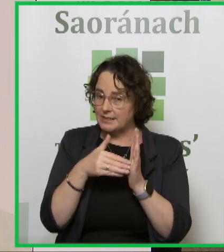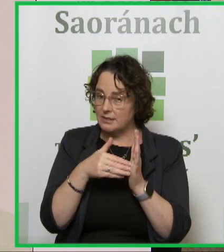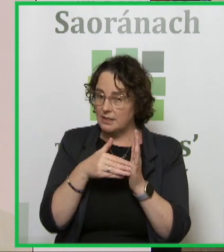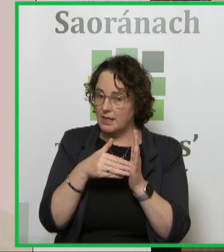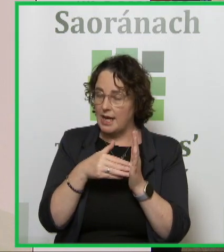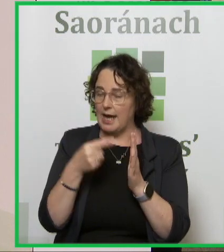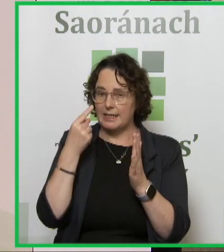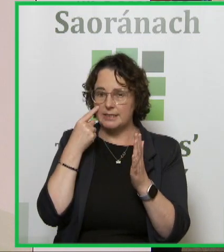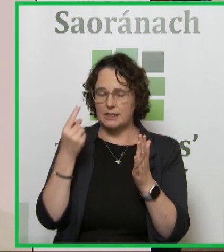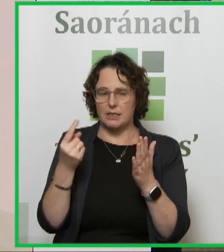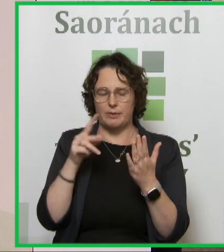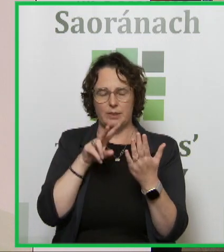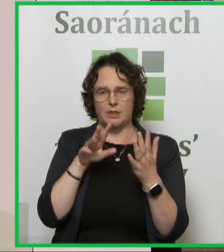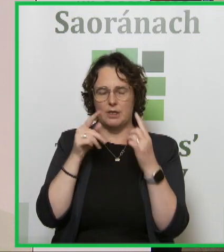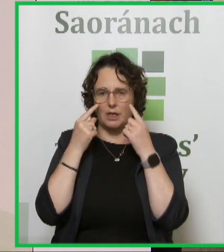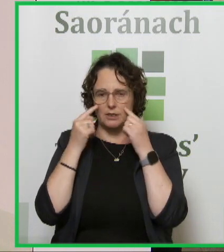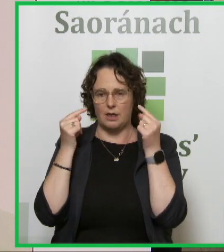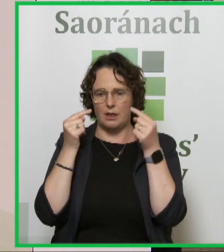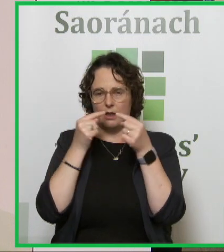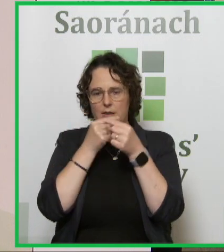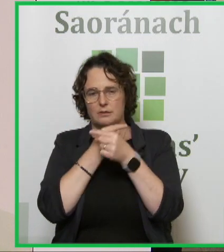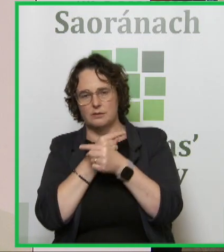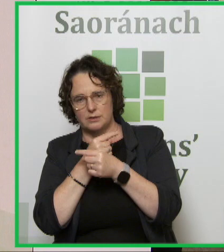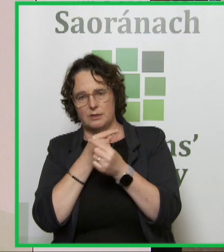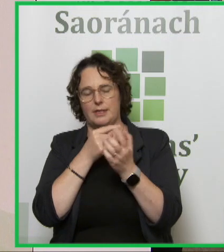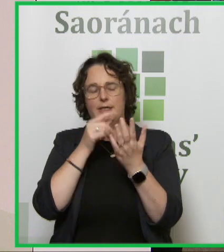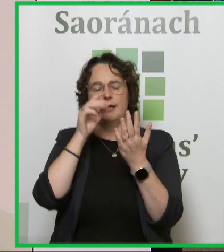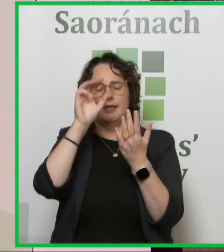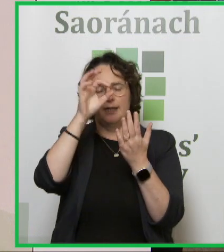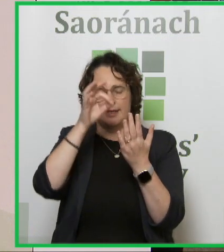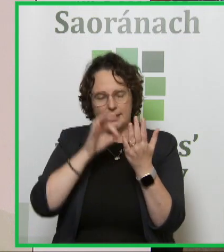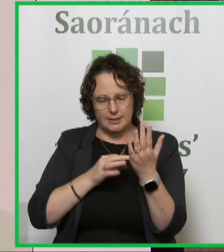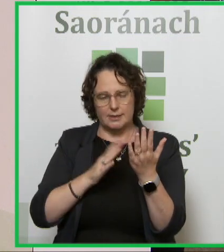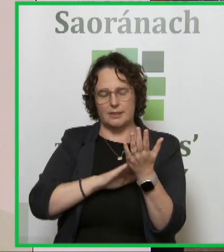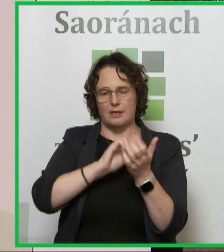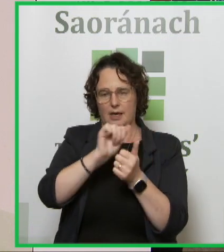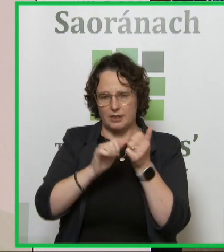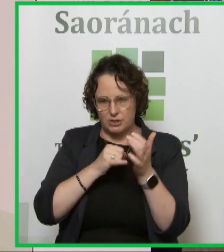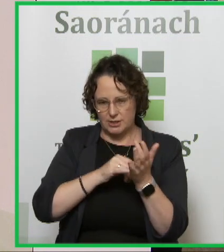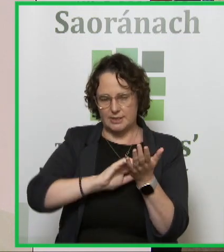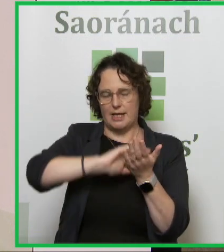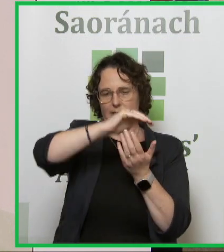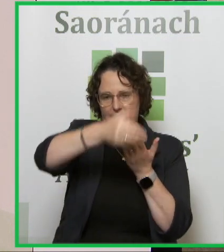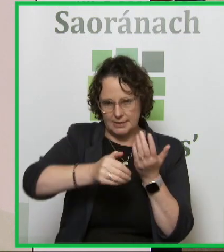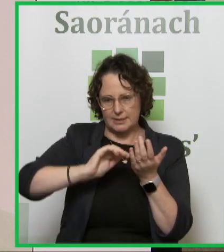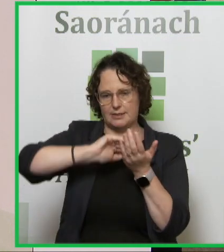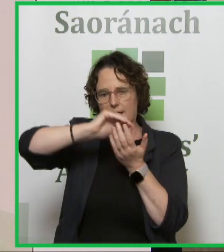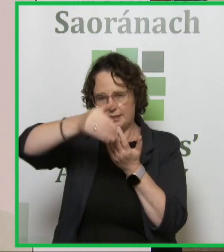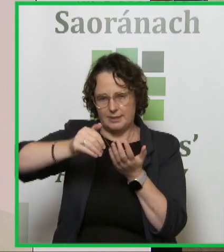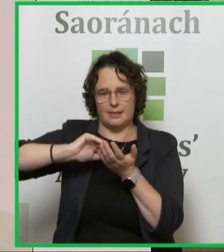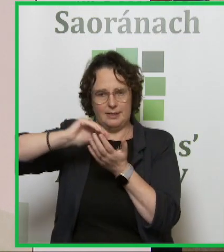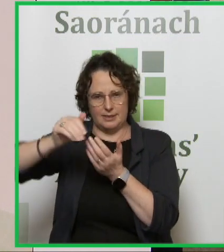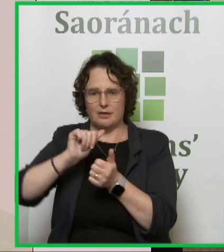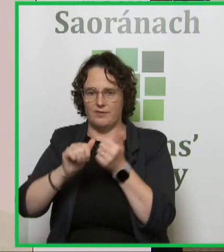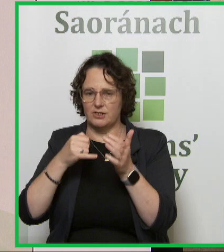eyes glaze over because you're going through lists and lists and lists of actions. So I would have said for